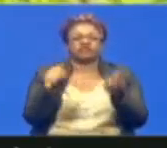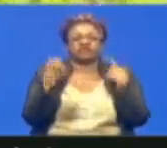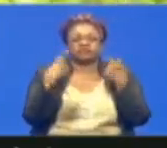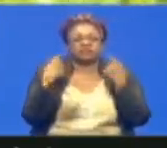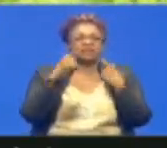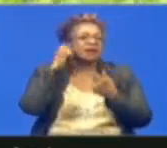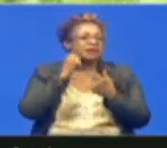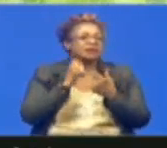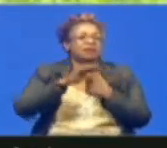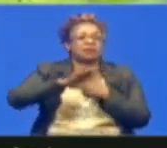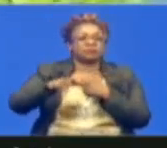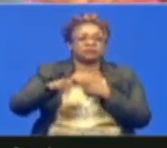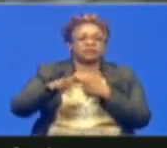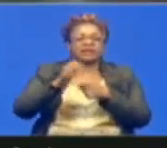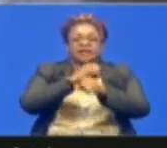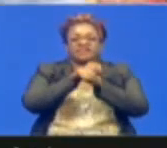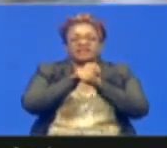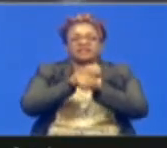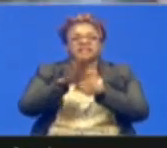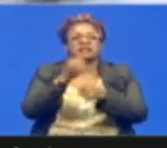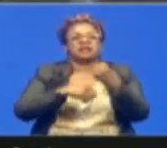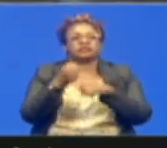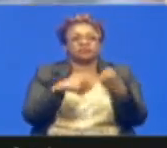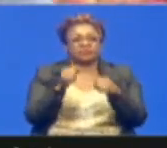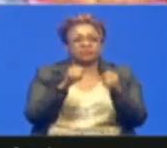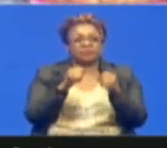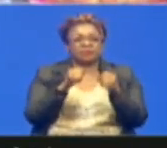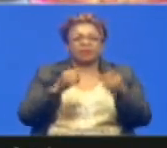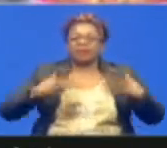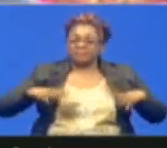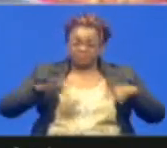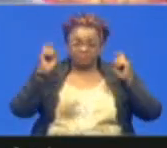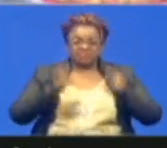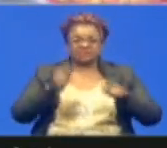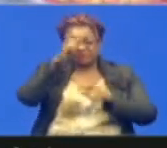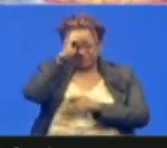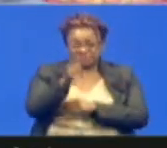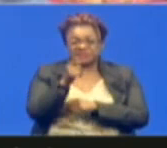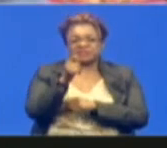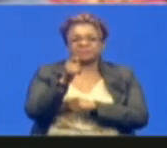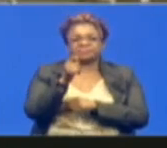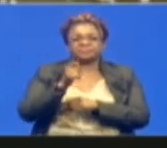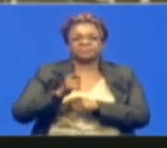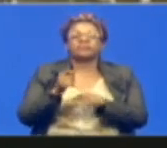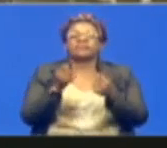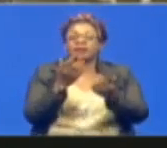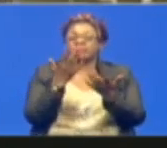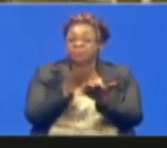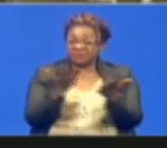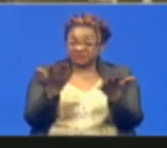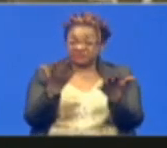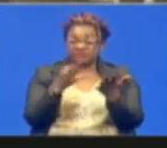County. He defended his actions. Raia lazima waheshimike, mali ya umma tutairudisha. Brenda